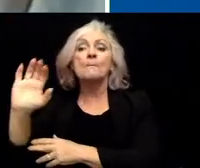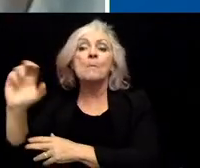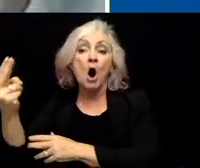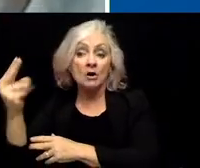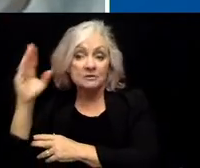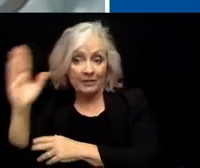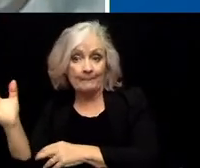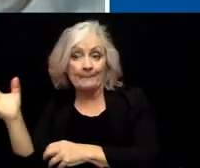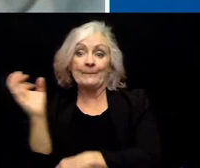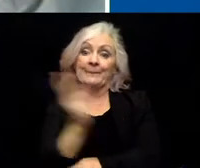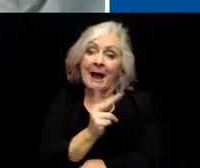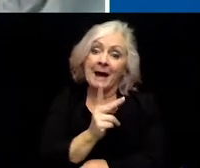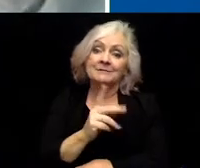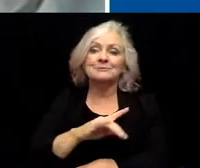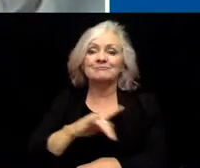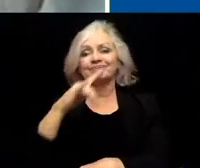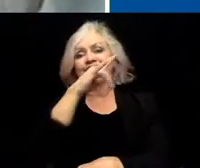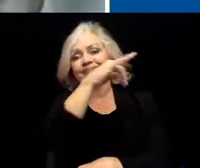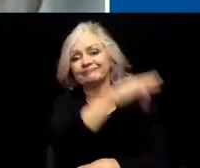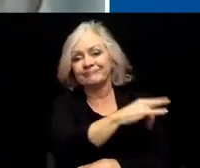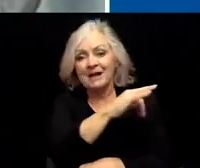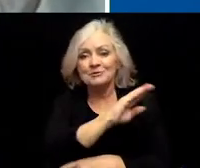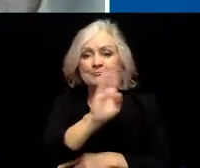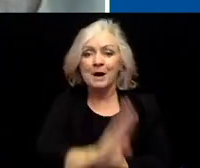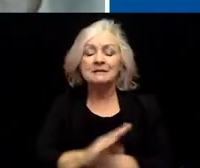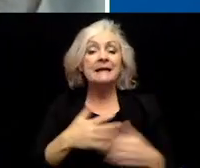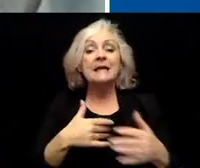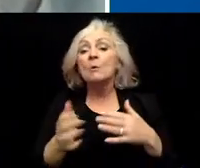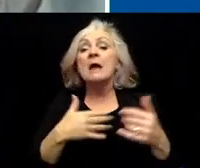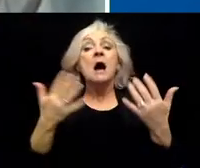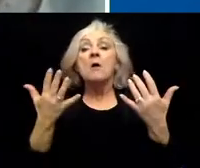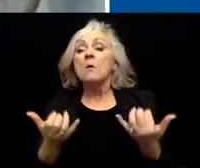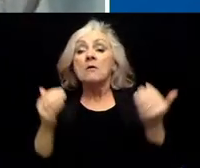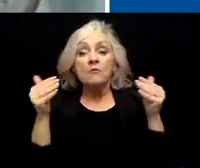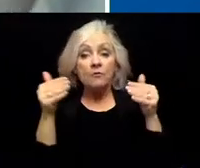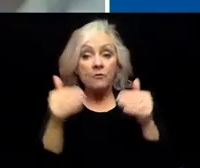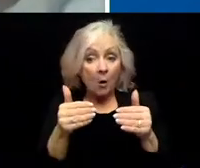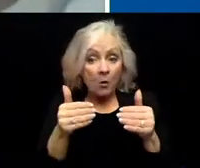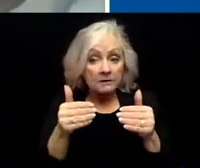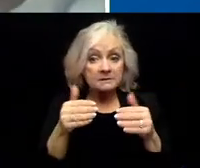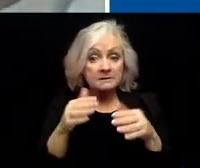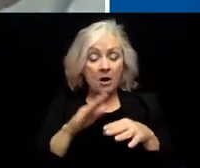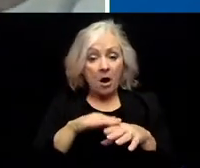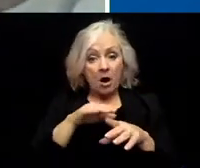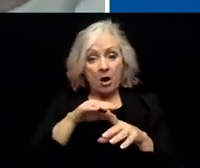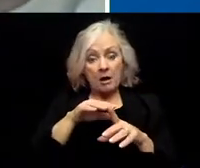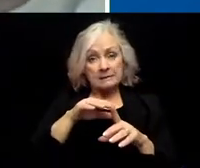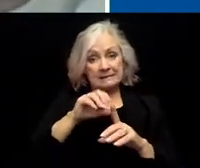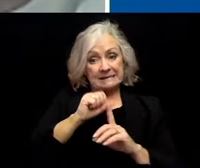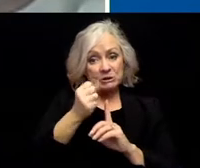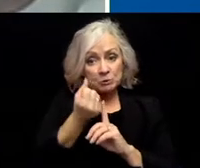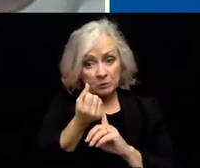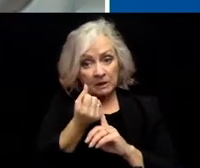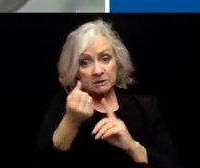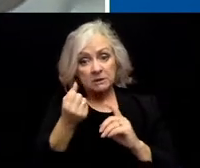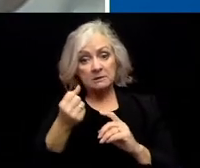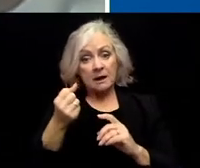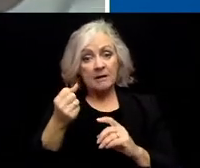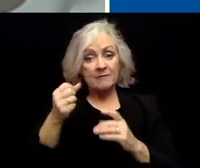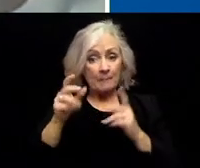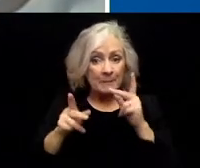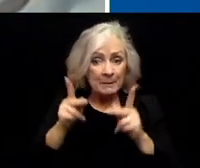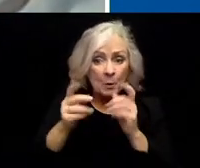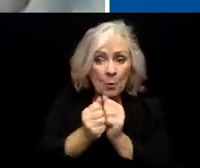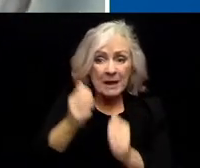I really want to focus on is the circumstances faced by people with intellectual disabilities. And I see this as a broader group. For example,